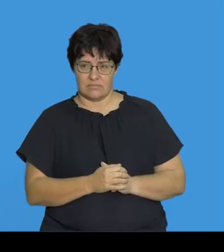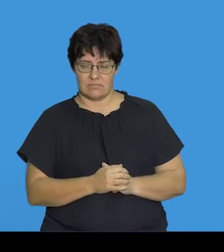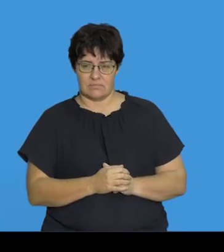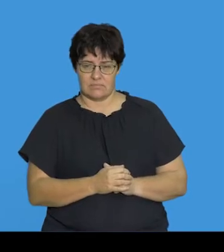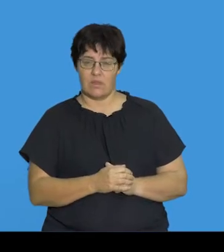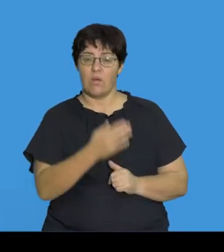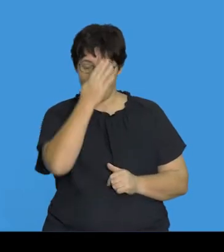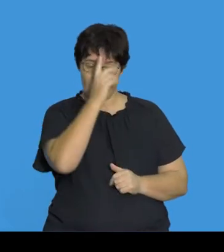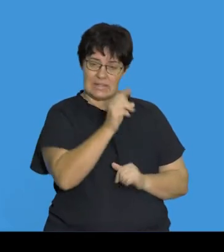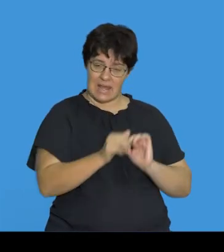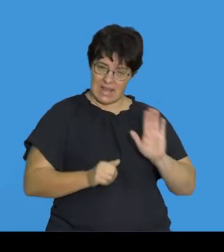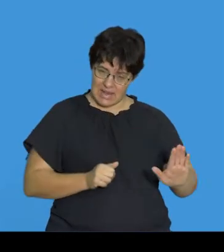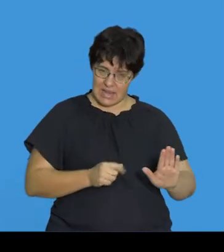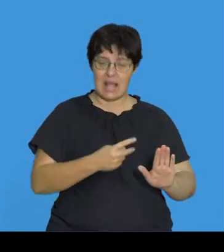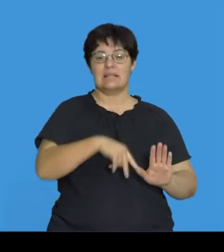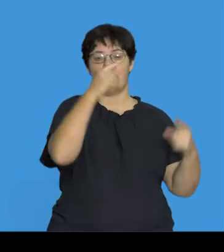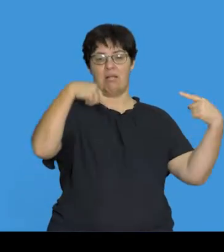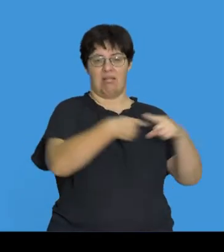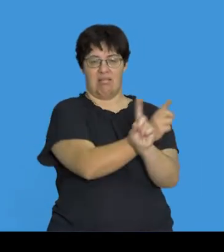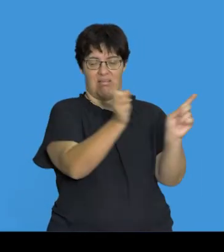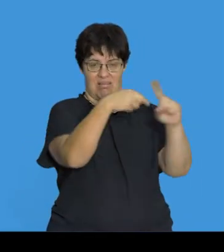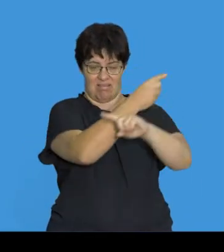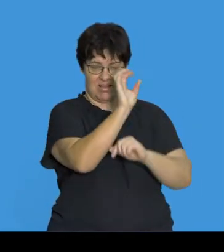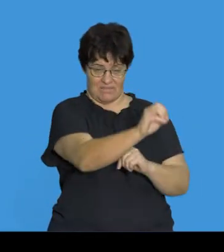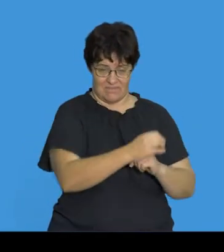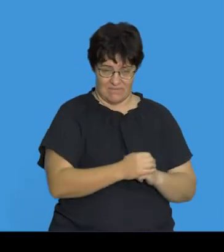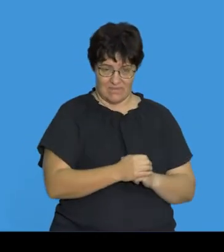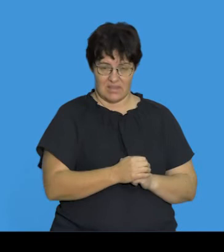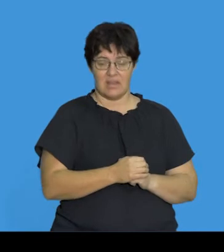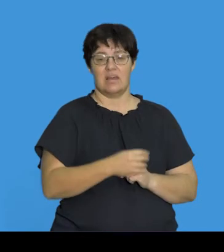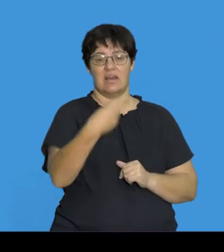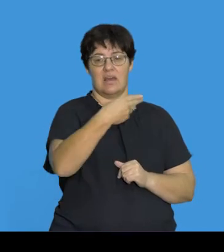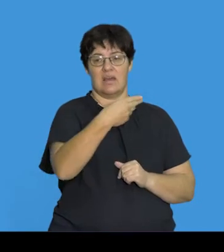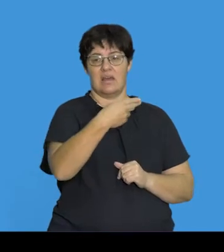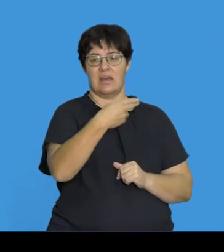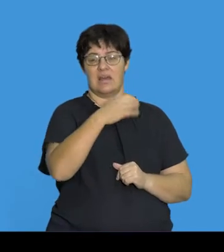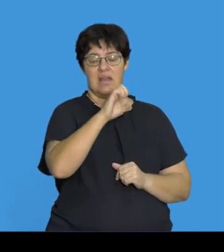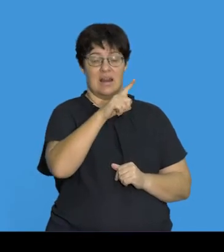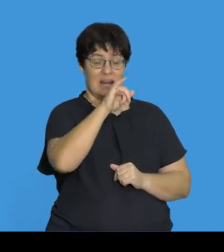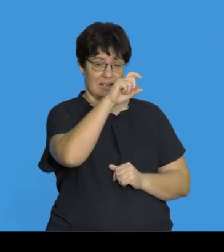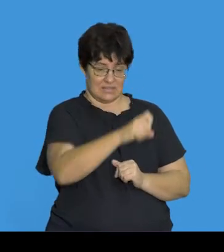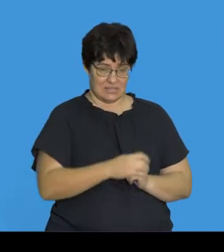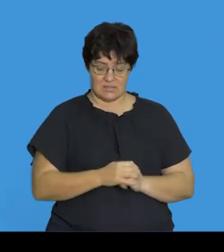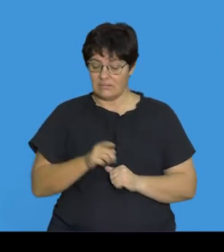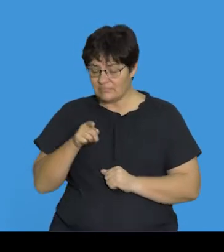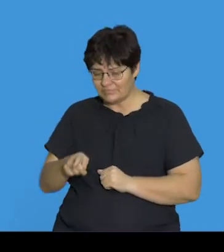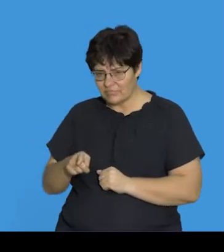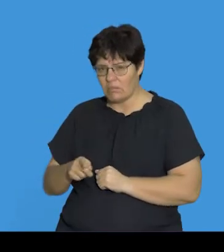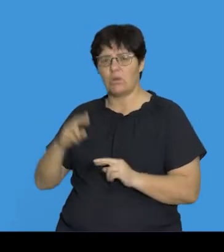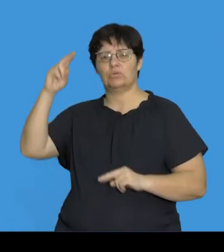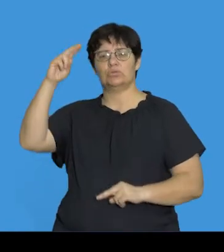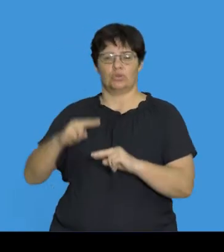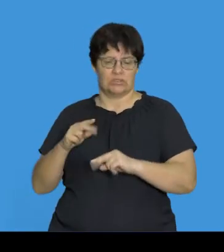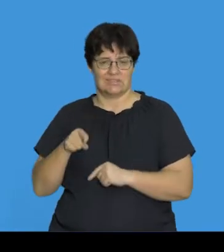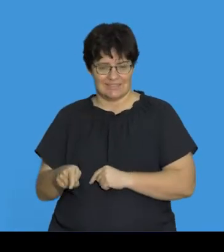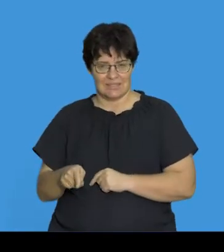As we compare DNAs, we know that DNA is a double-stranded molecule that is a helix. We see that RNA is a